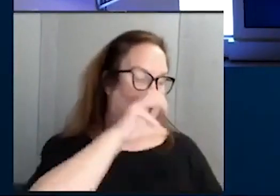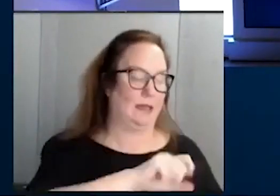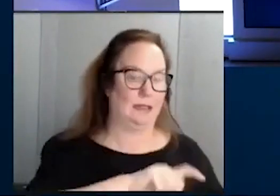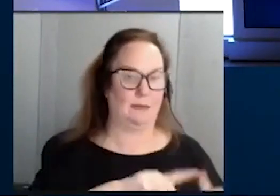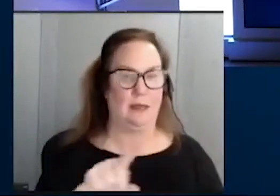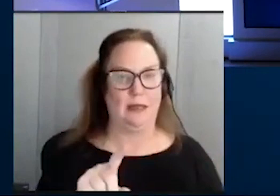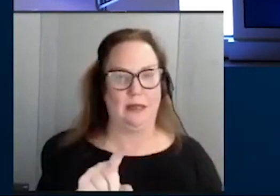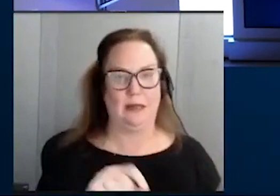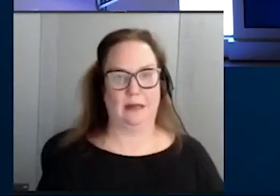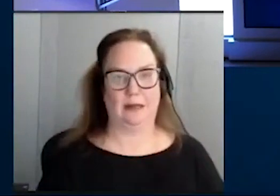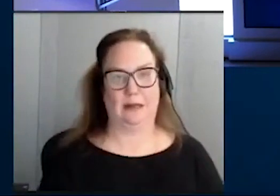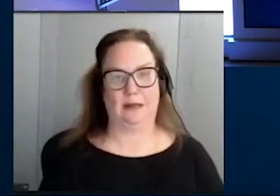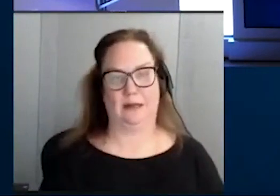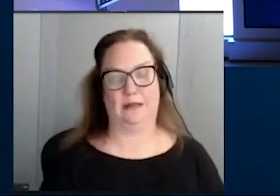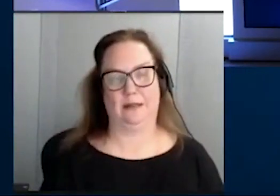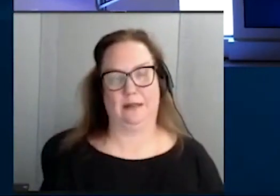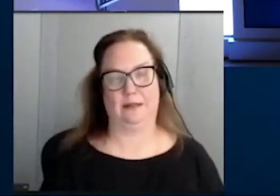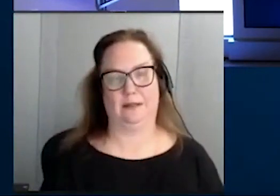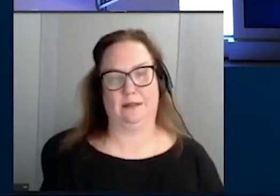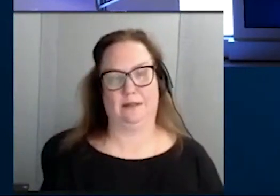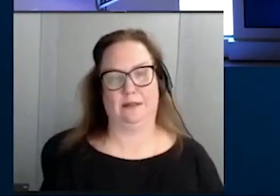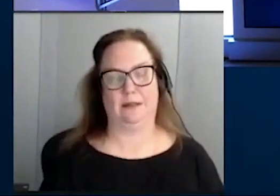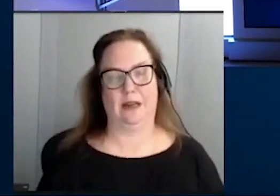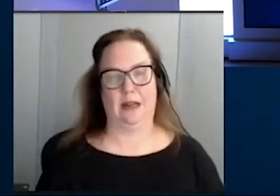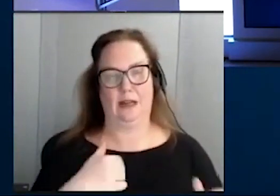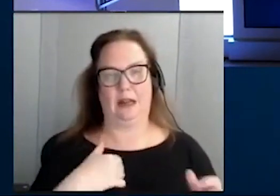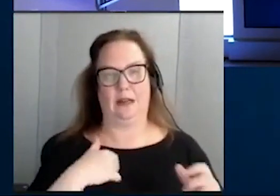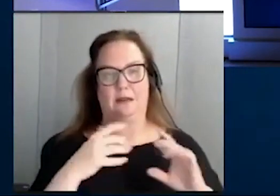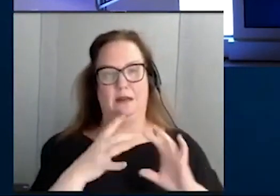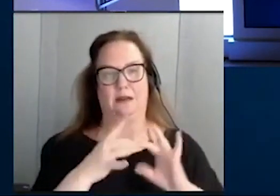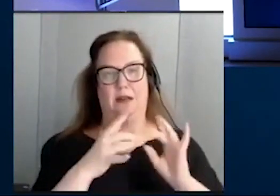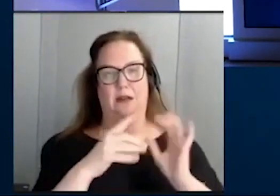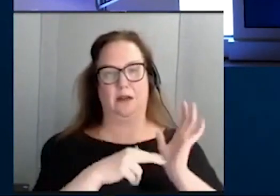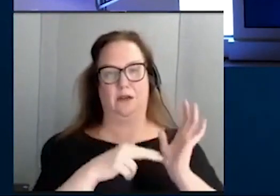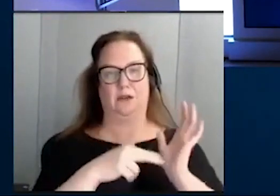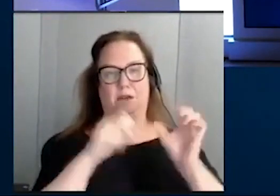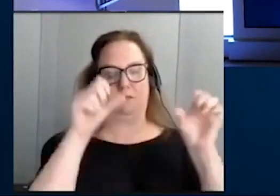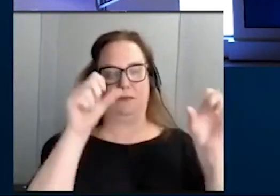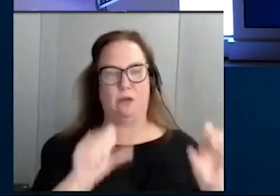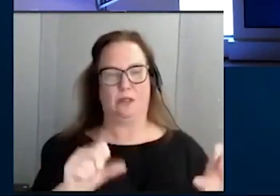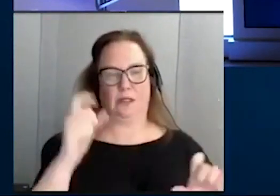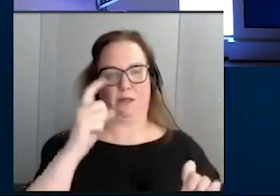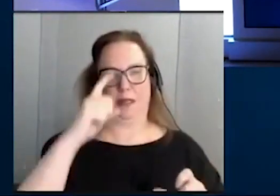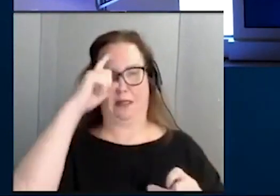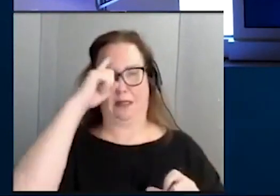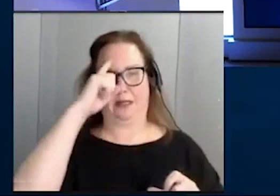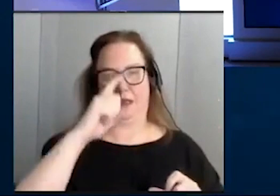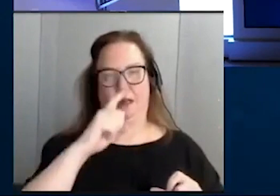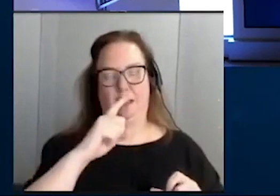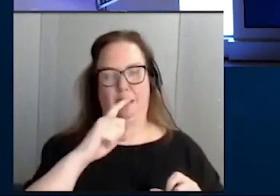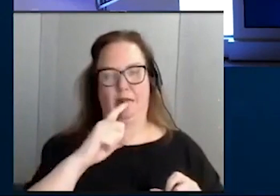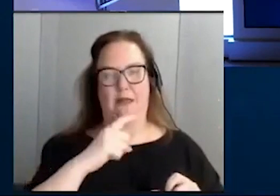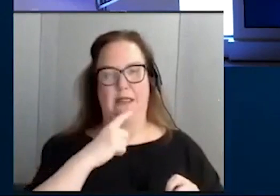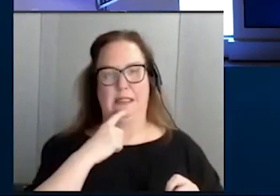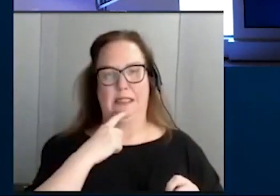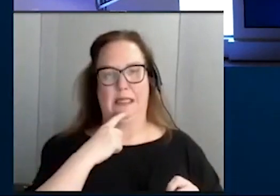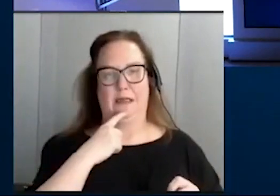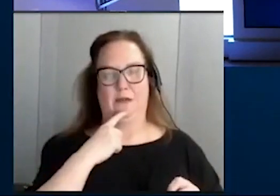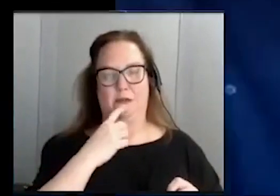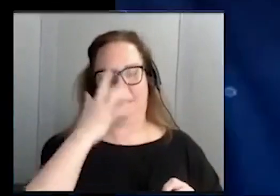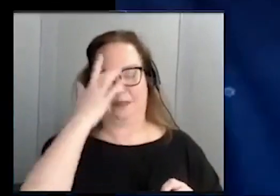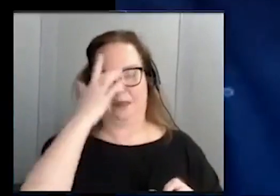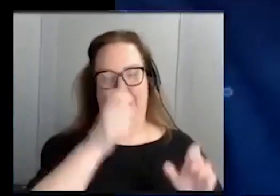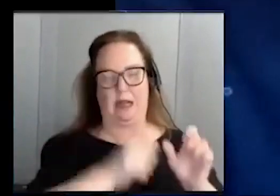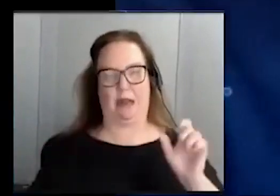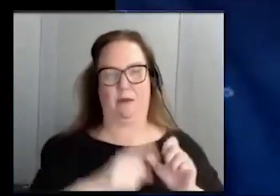heard a friend of mine that was a nurse that posted something, and I thought it was really salient. She said, everyone